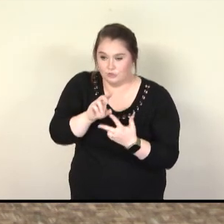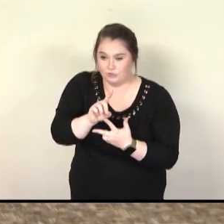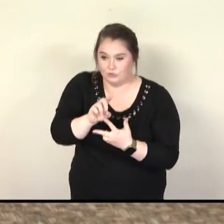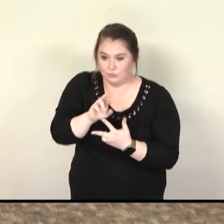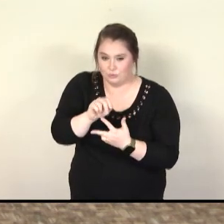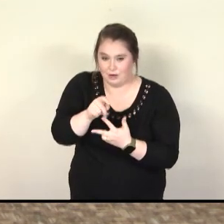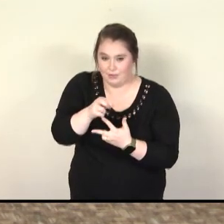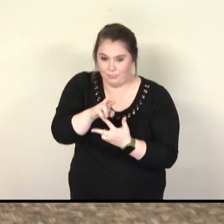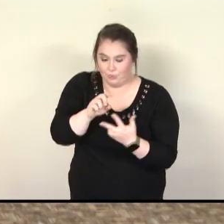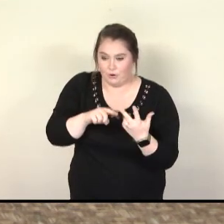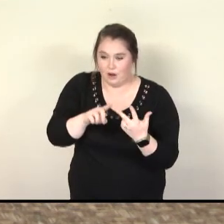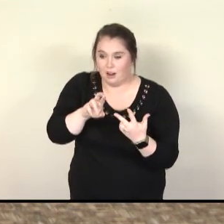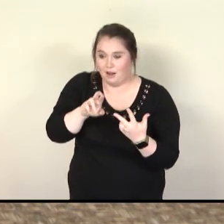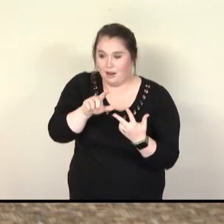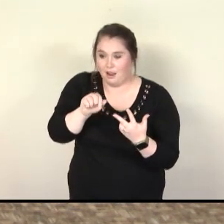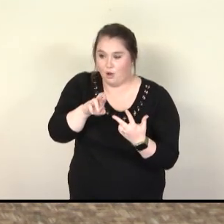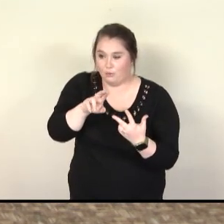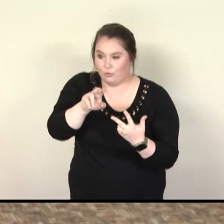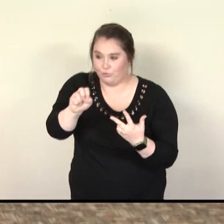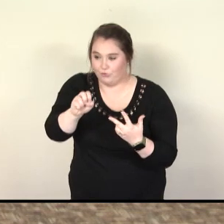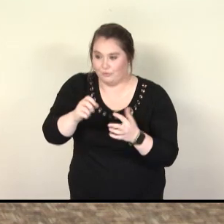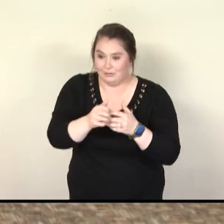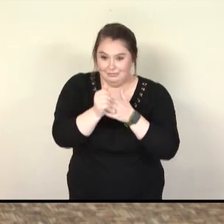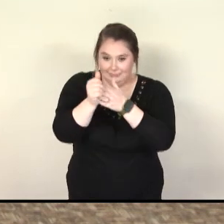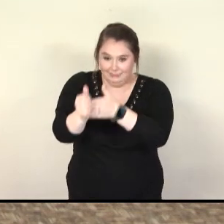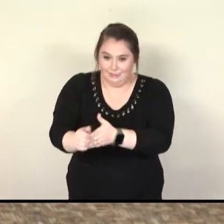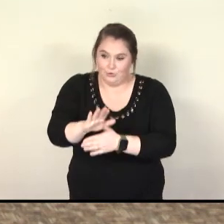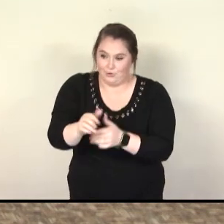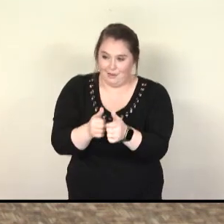here tonight and leading these amazing athletes.